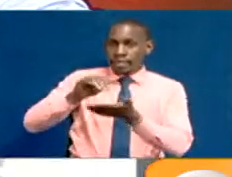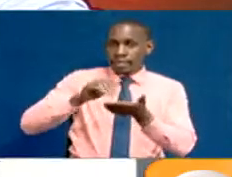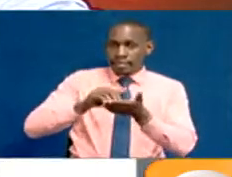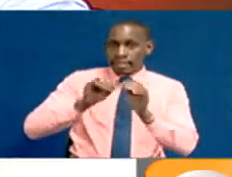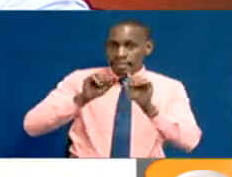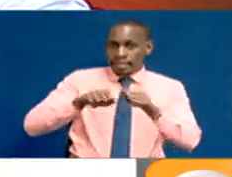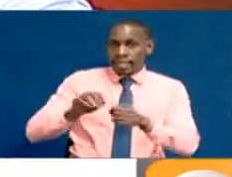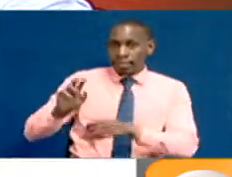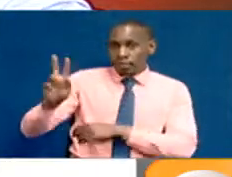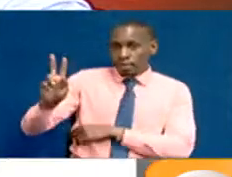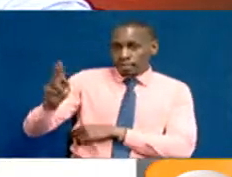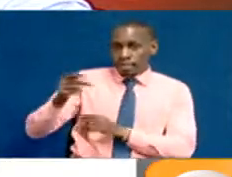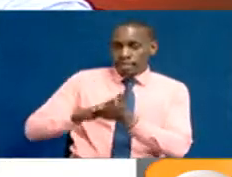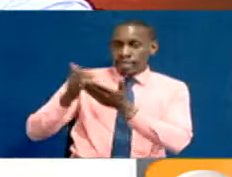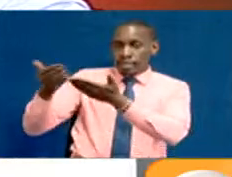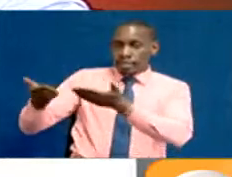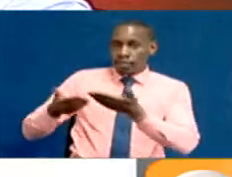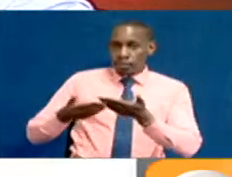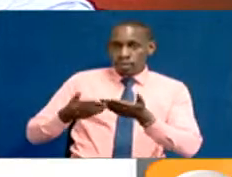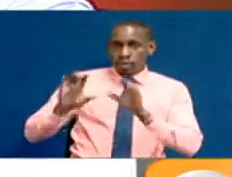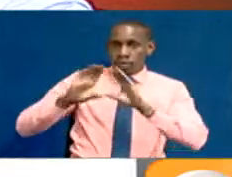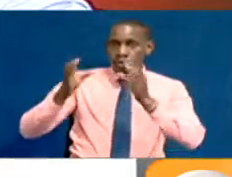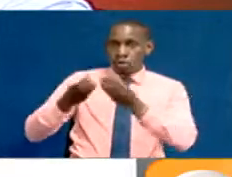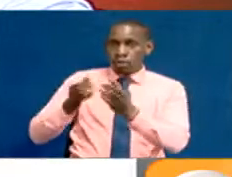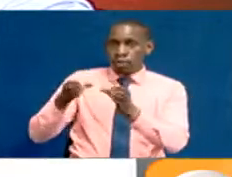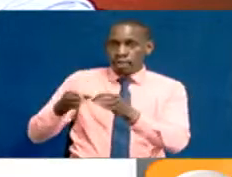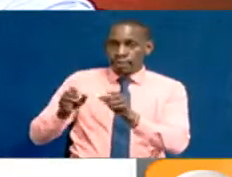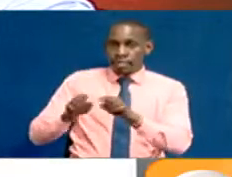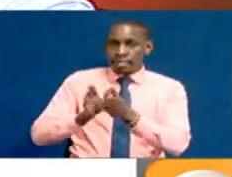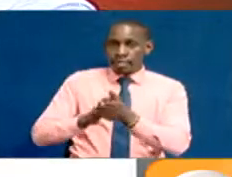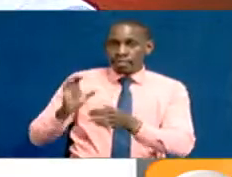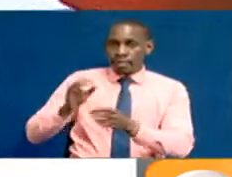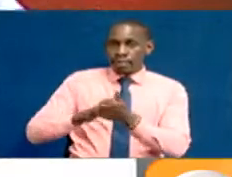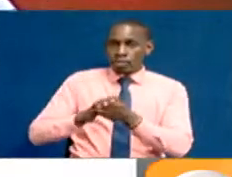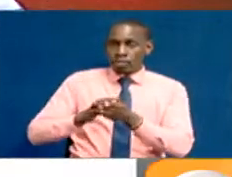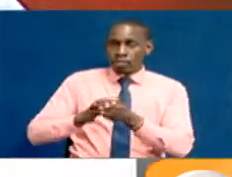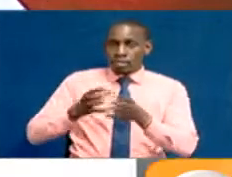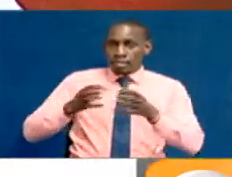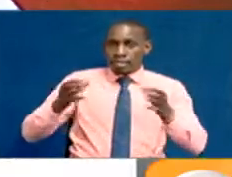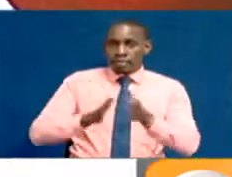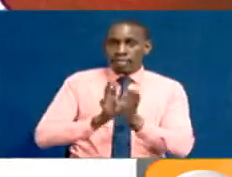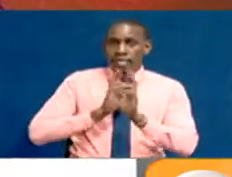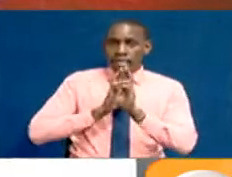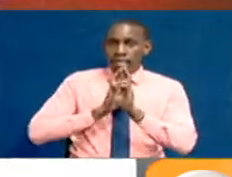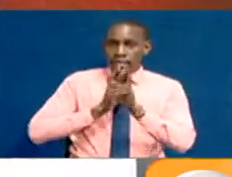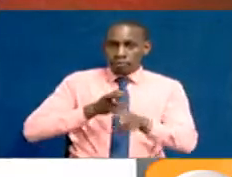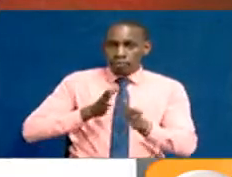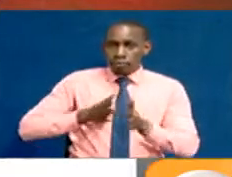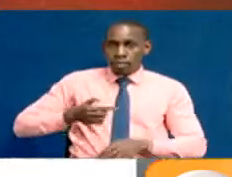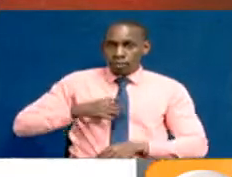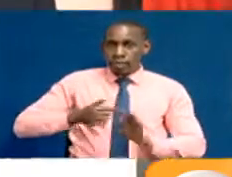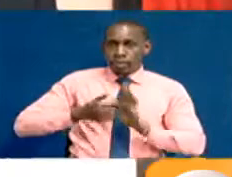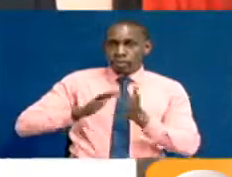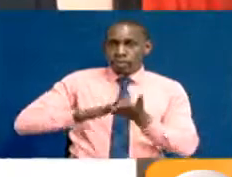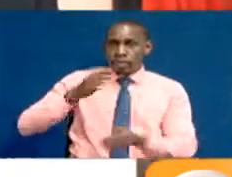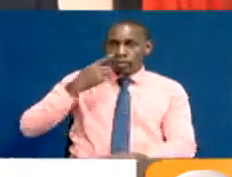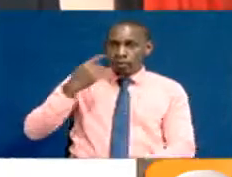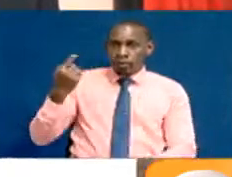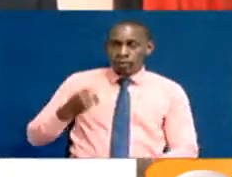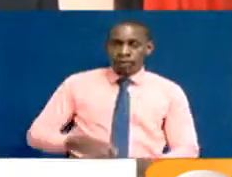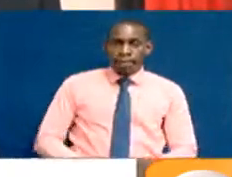will enable the country to attract global firms and increase its capital flows, as Dennis Otieno reports.